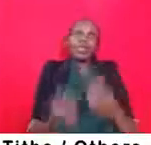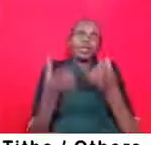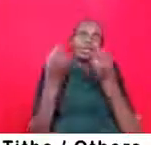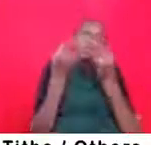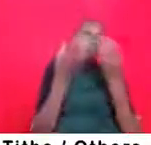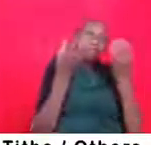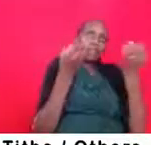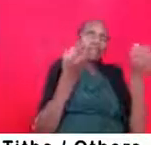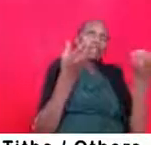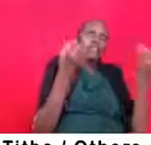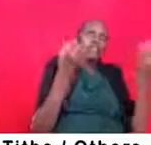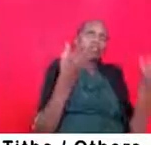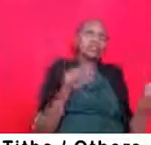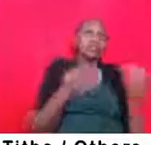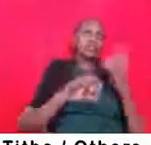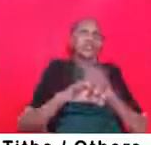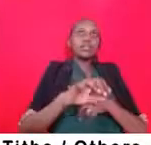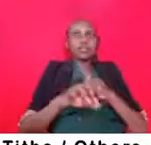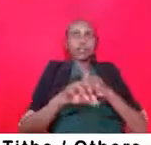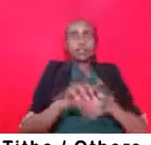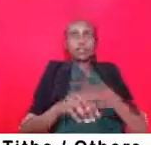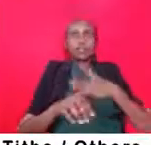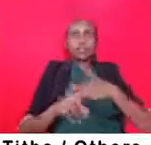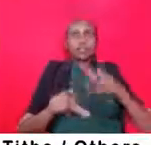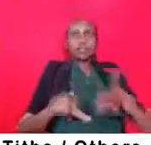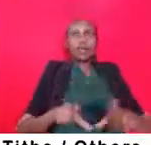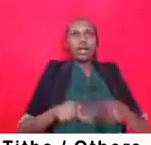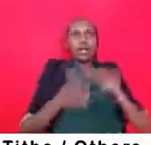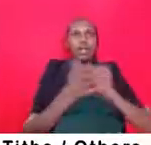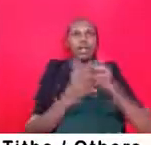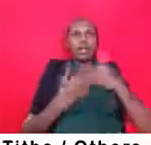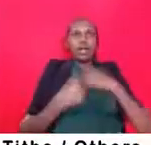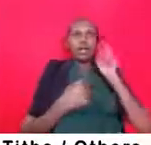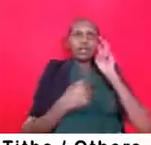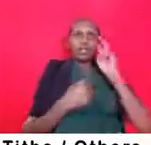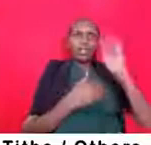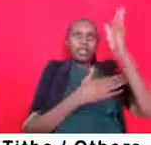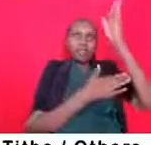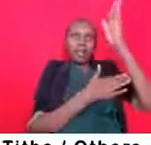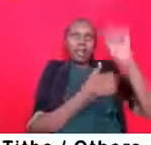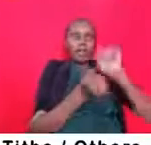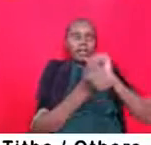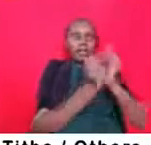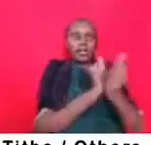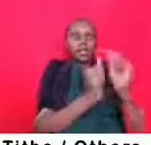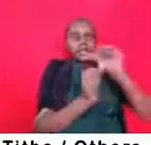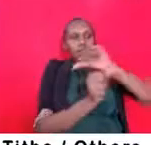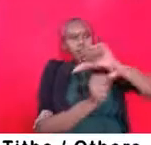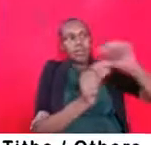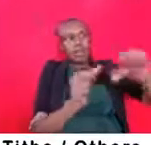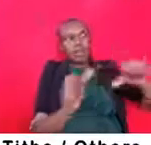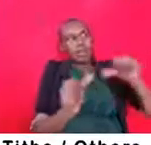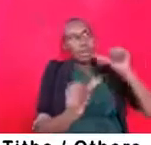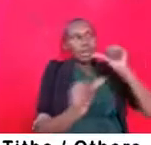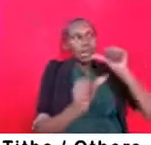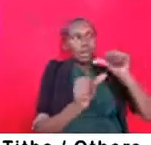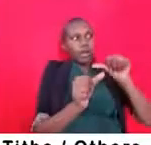around. There are so many, many, many times in my life that I have seen my God turn it